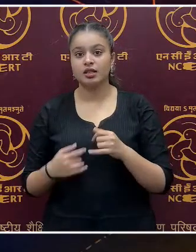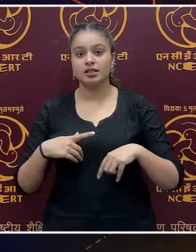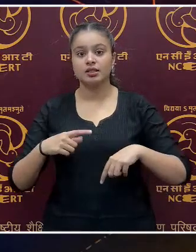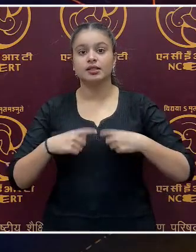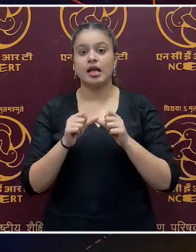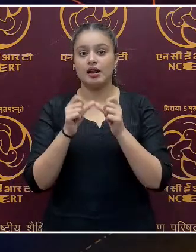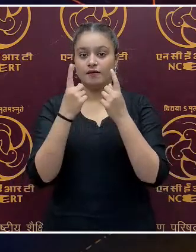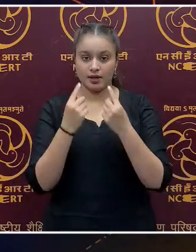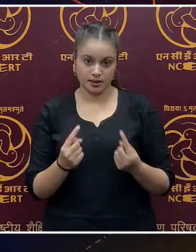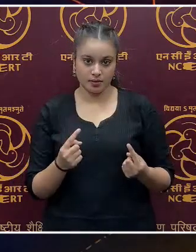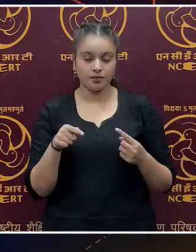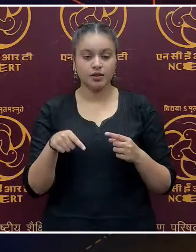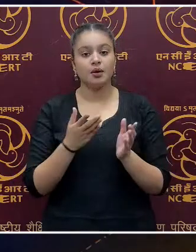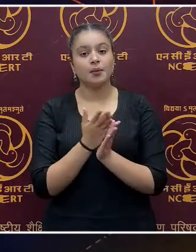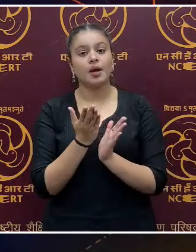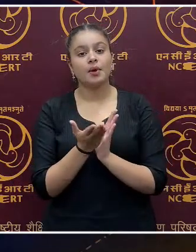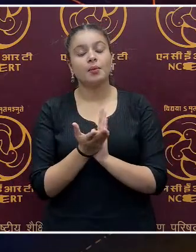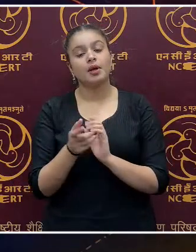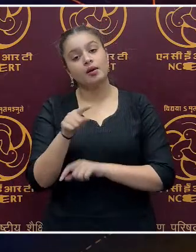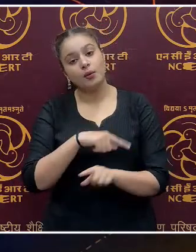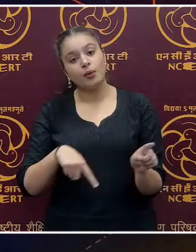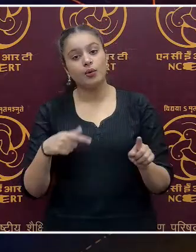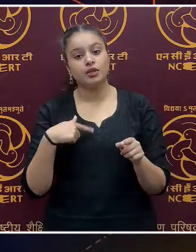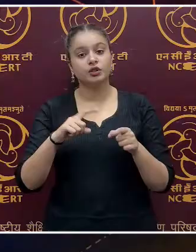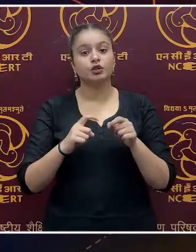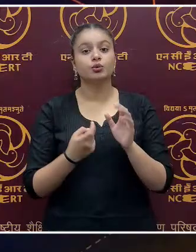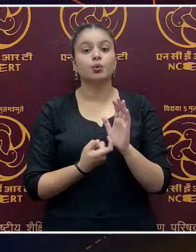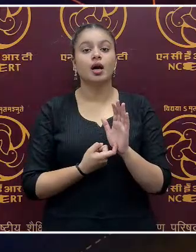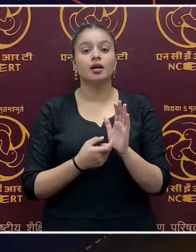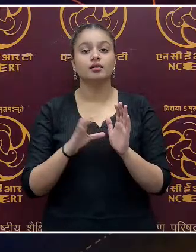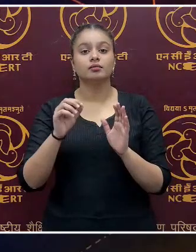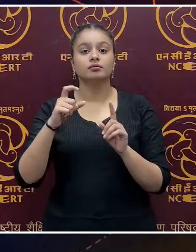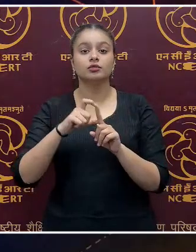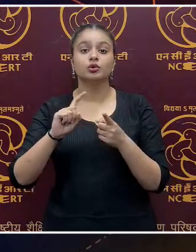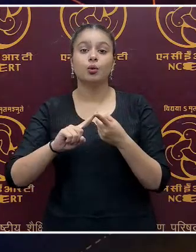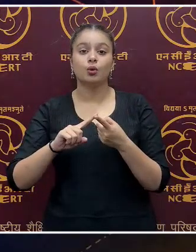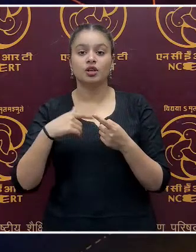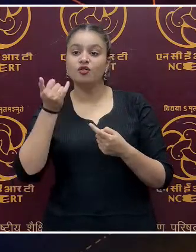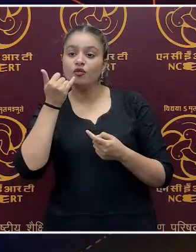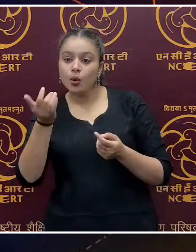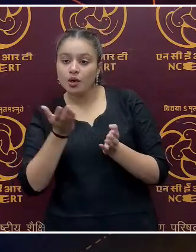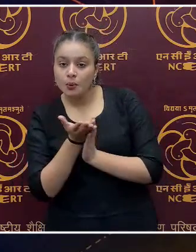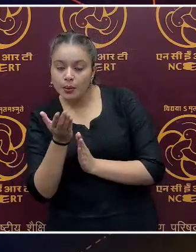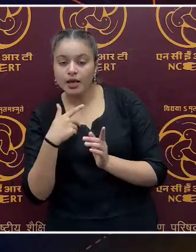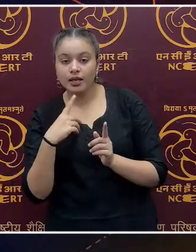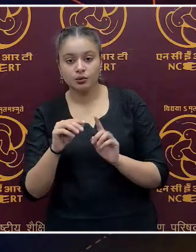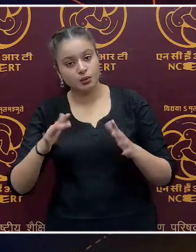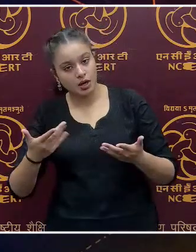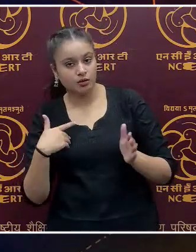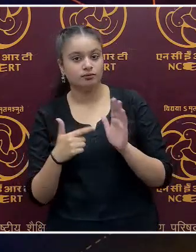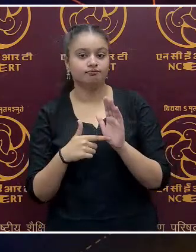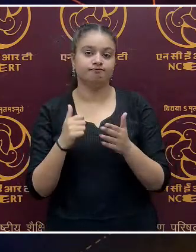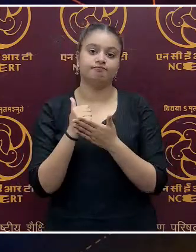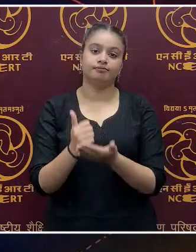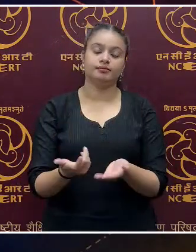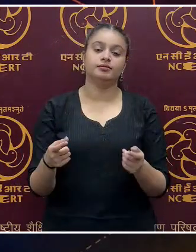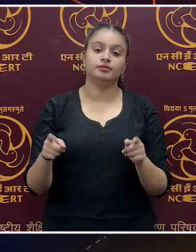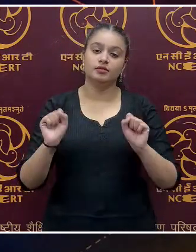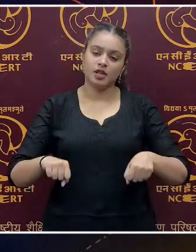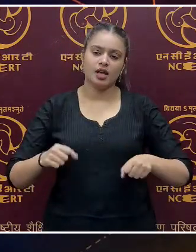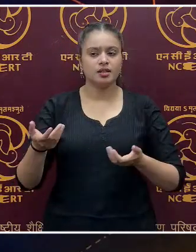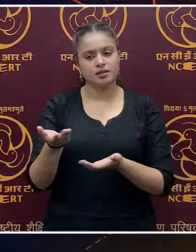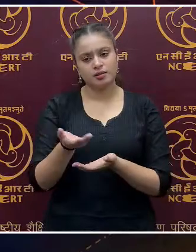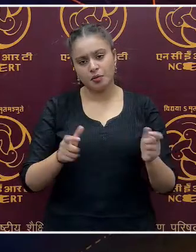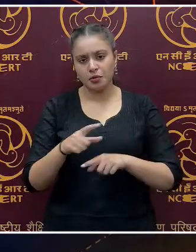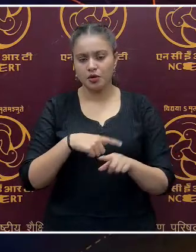evaluation. Okay. This is the way we could navigate with the help of the mobile also. Okay. So one can easily